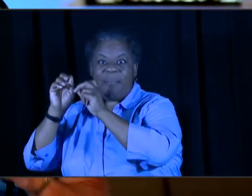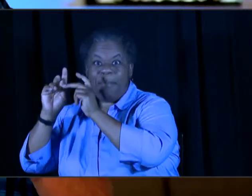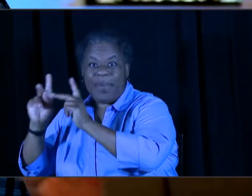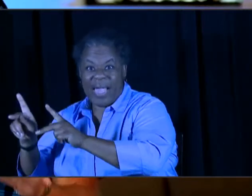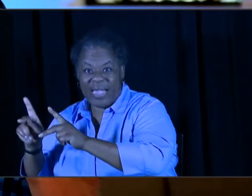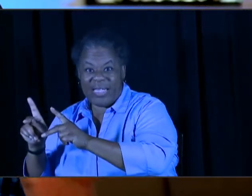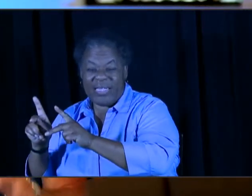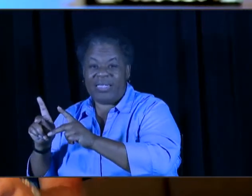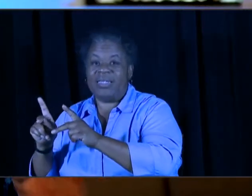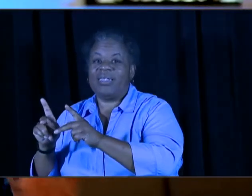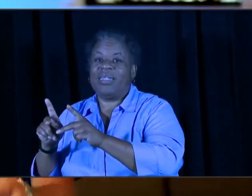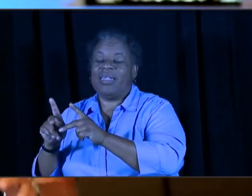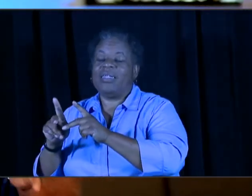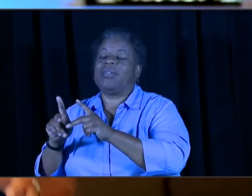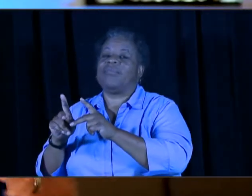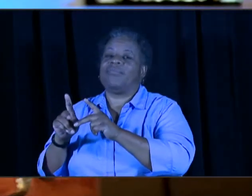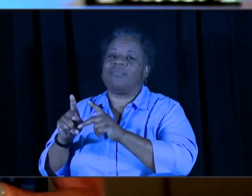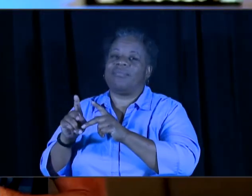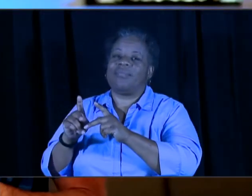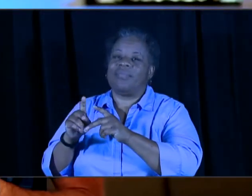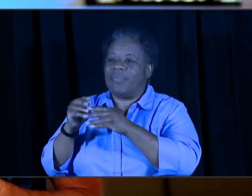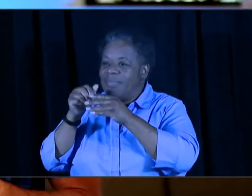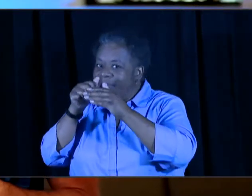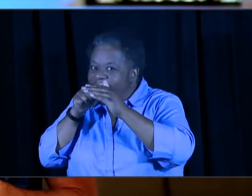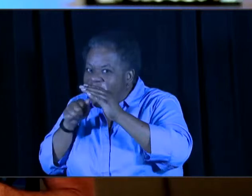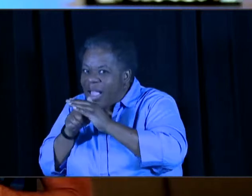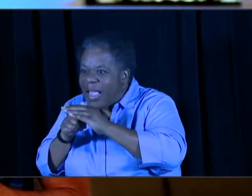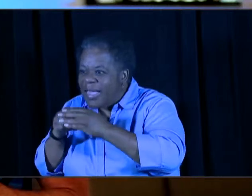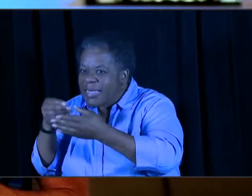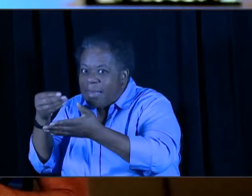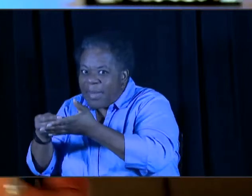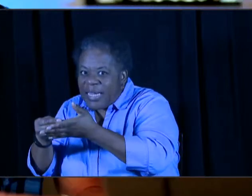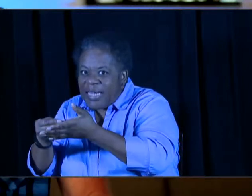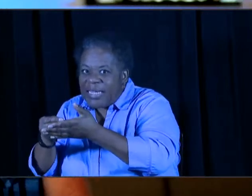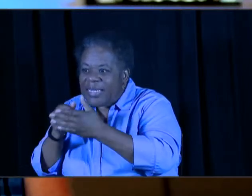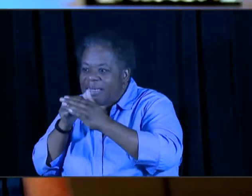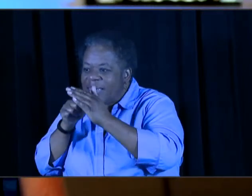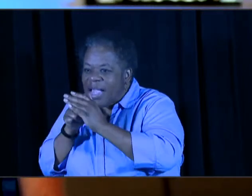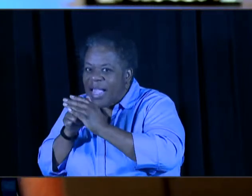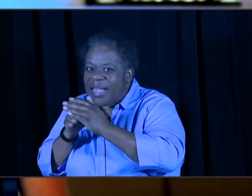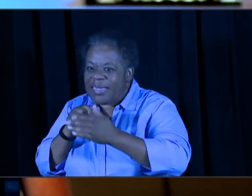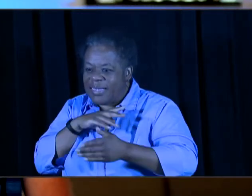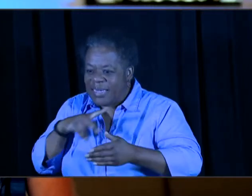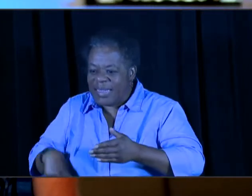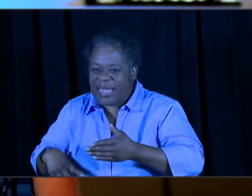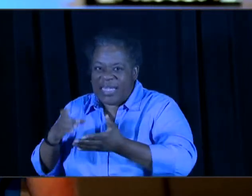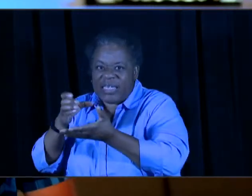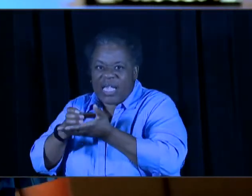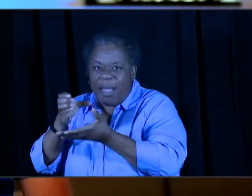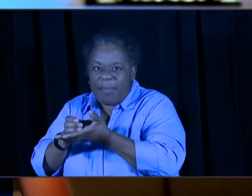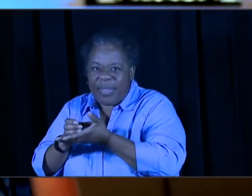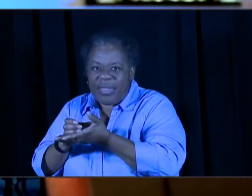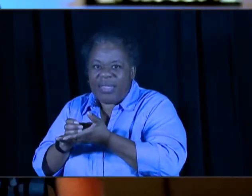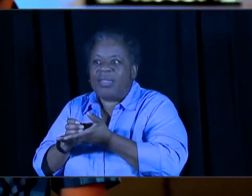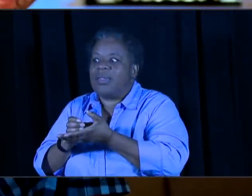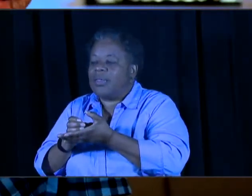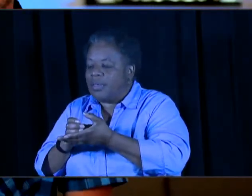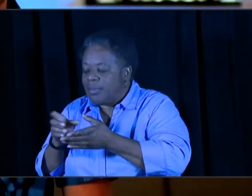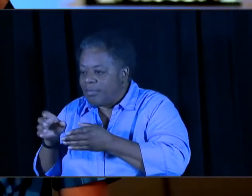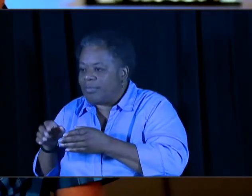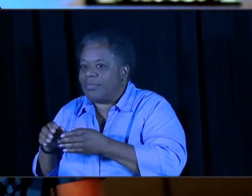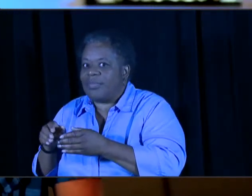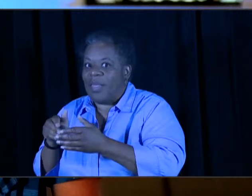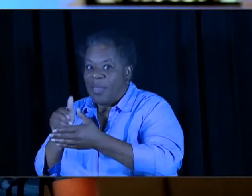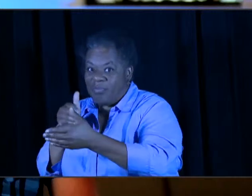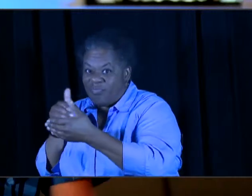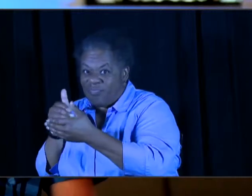and hides his silver cup in one of their sacks of grain. They discover it halfway home, so they turn around and come back